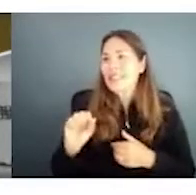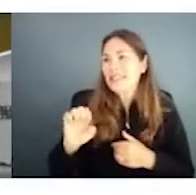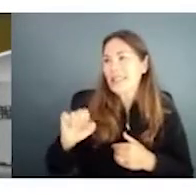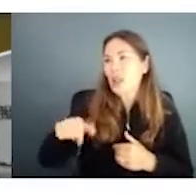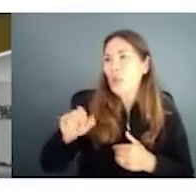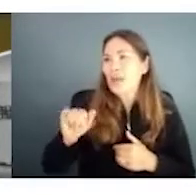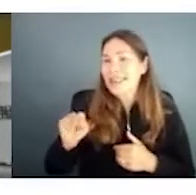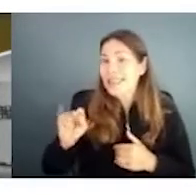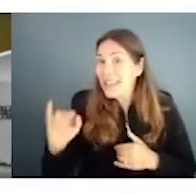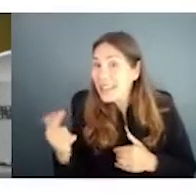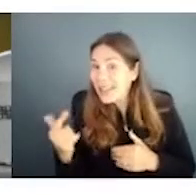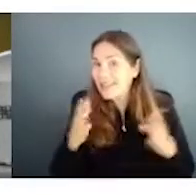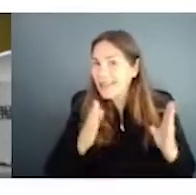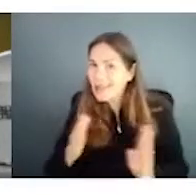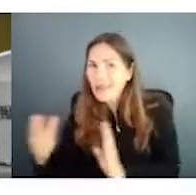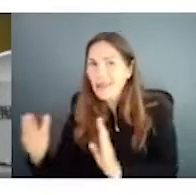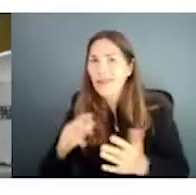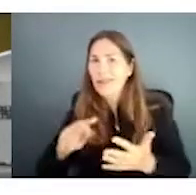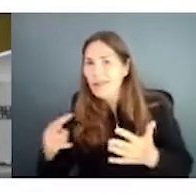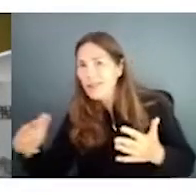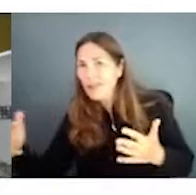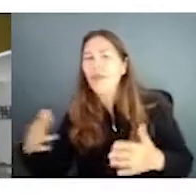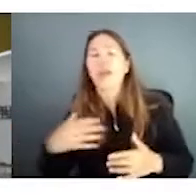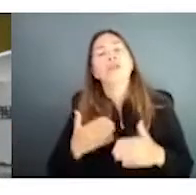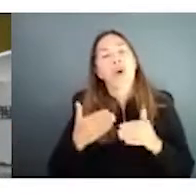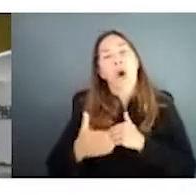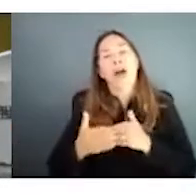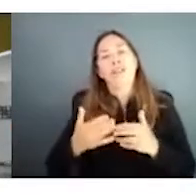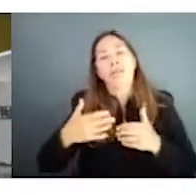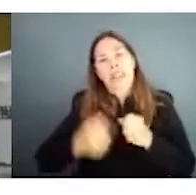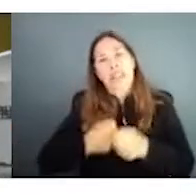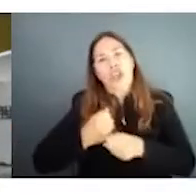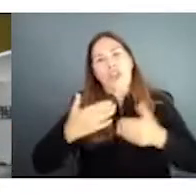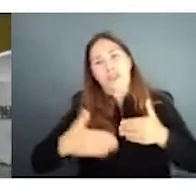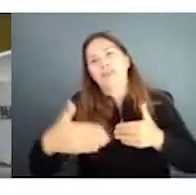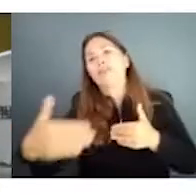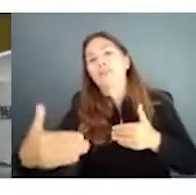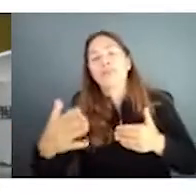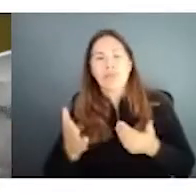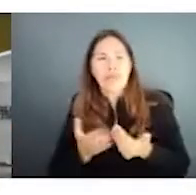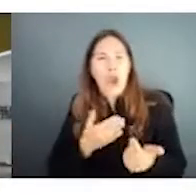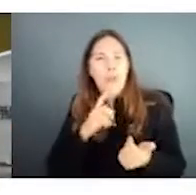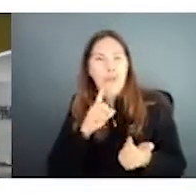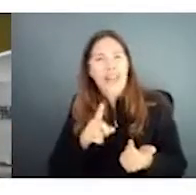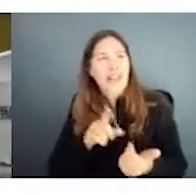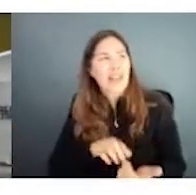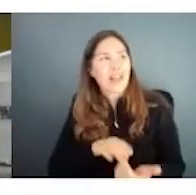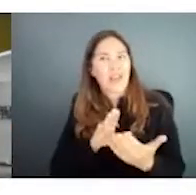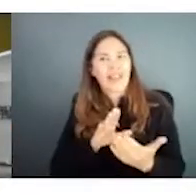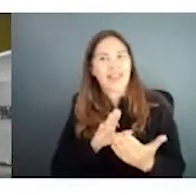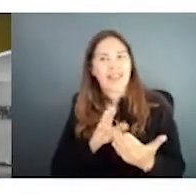I mean, I would just say that over the last several years, this almost, to me, addresses